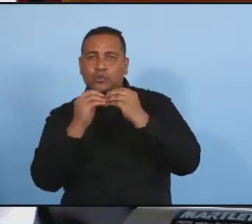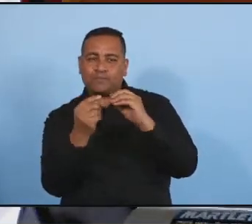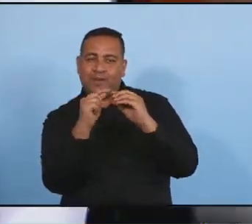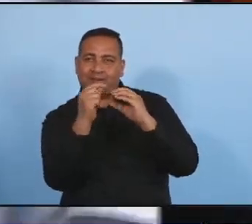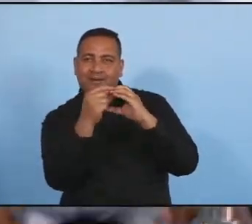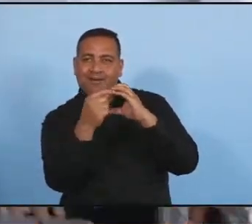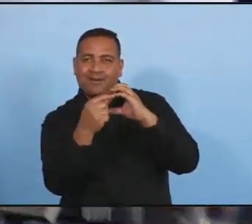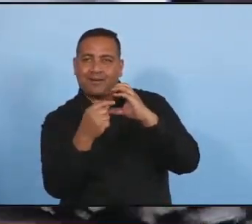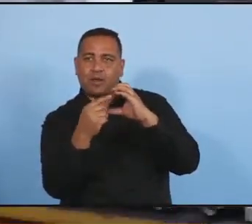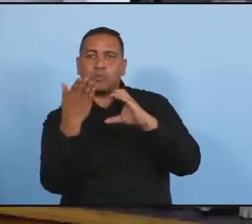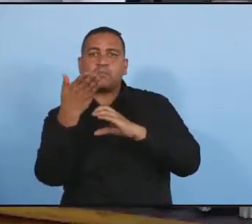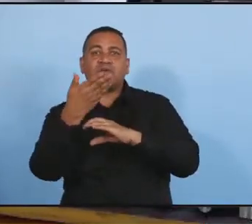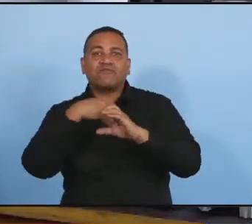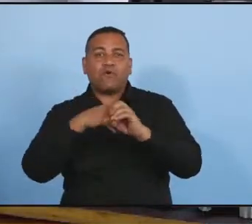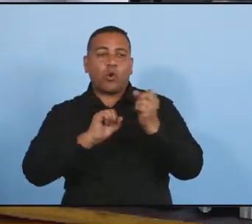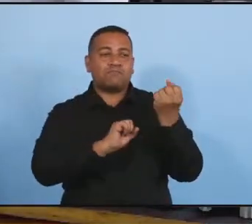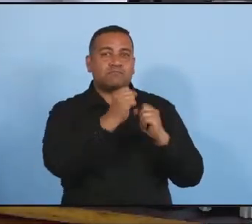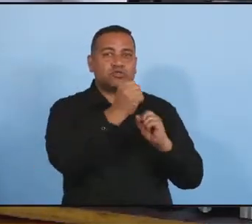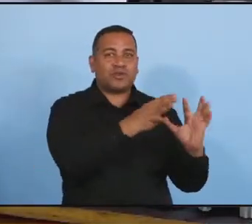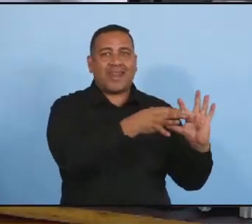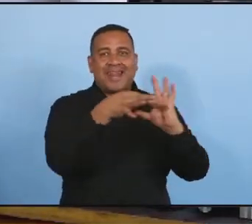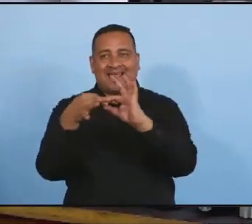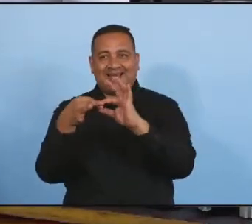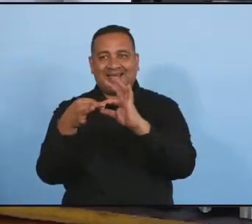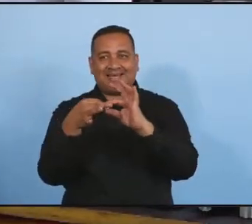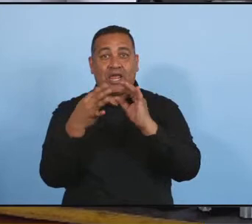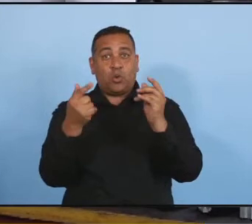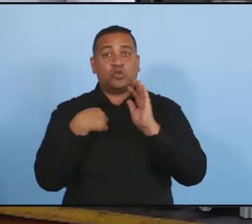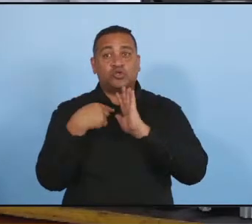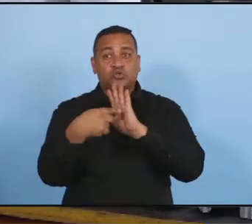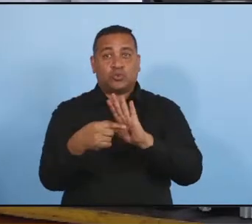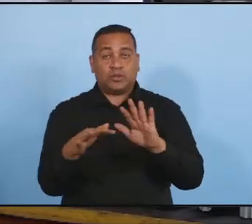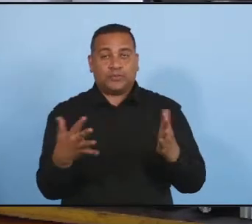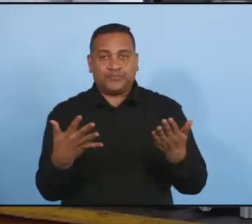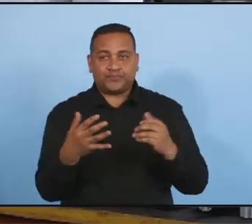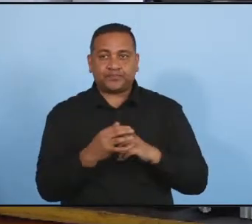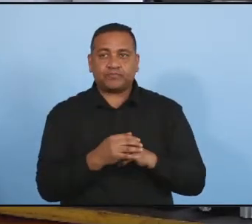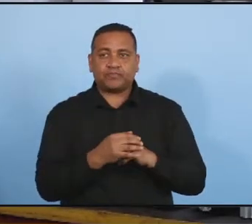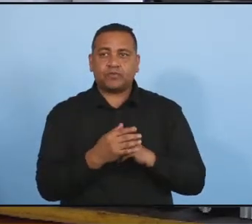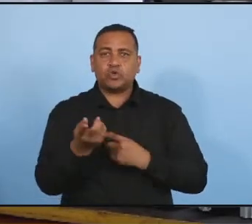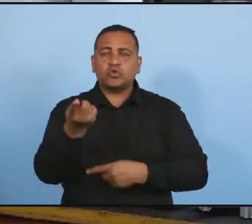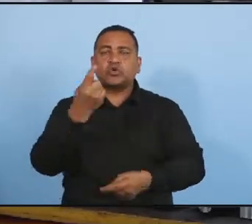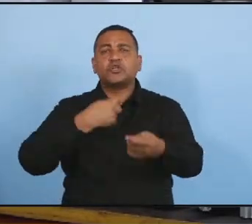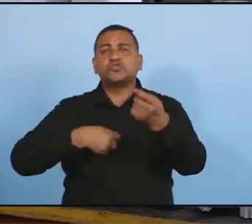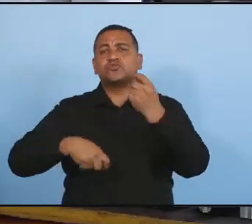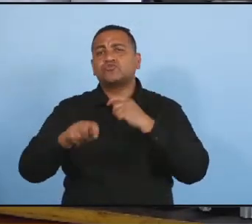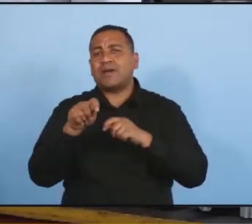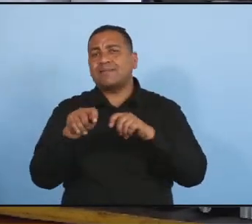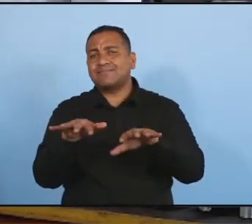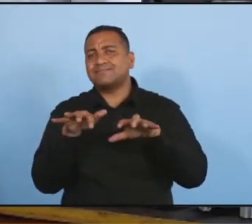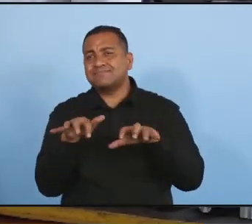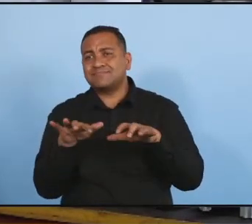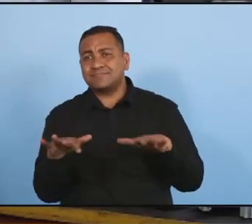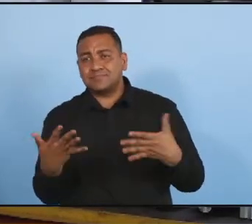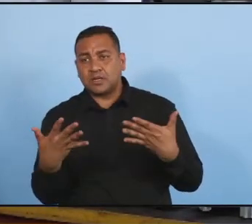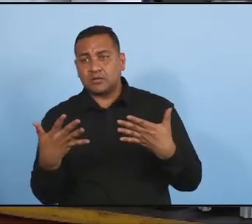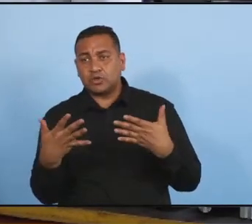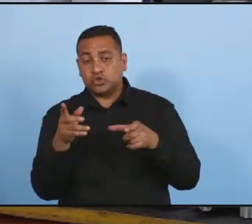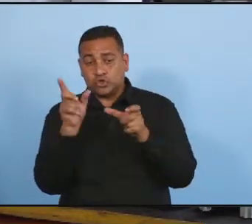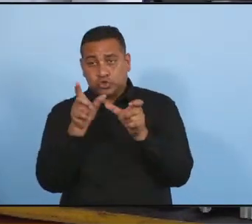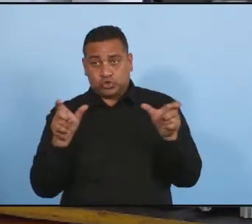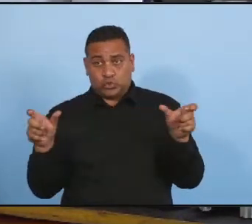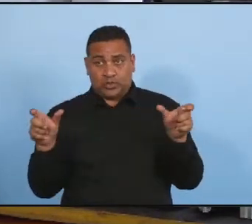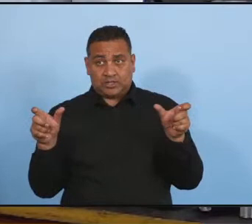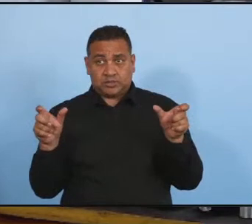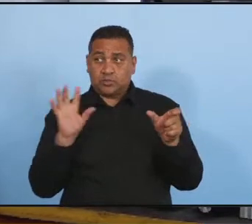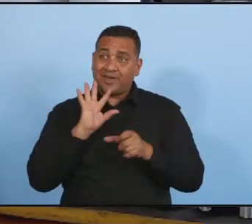And these items that you are showing now, because you mentioned trade tests, so the student will be asked to sort of make this as part of the test?